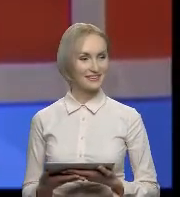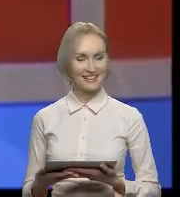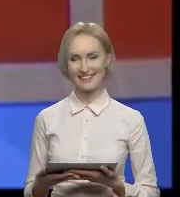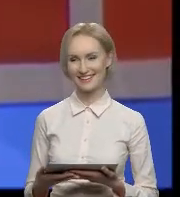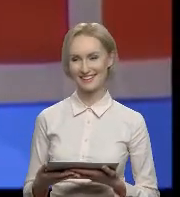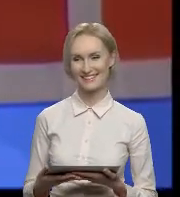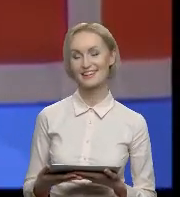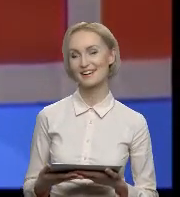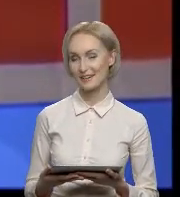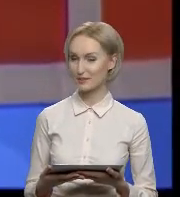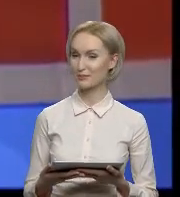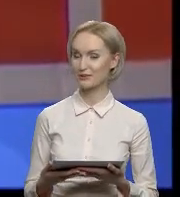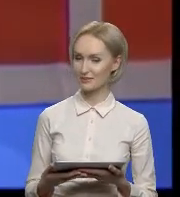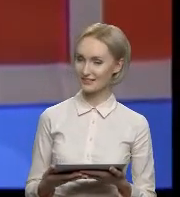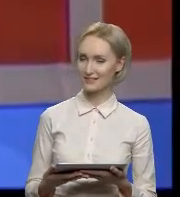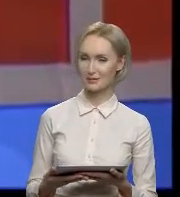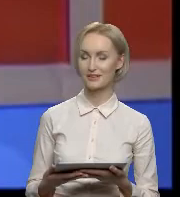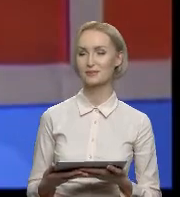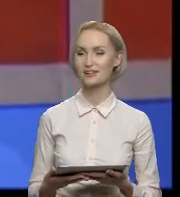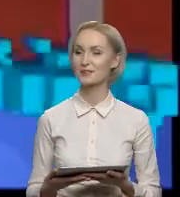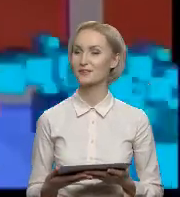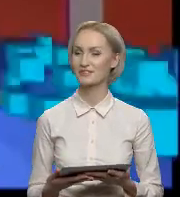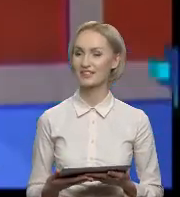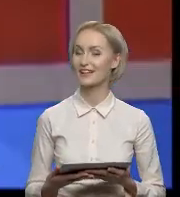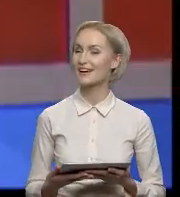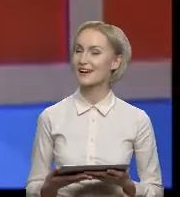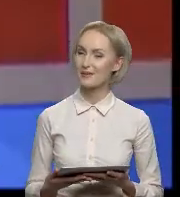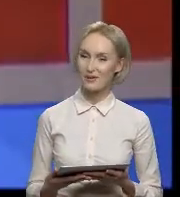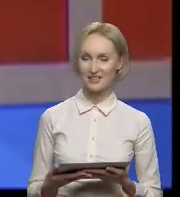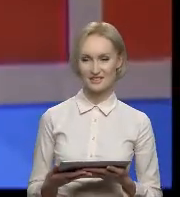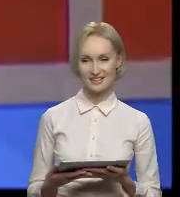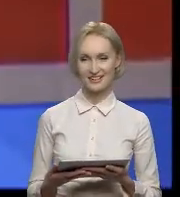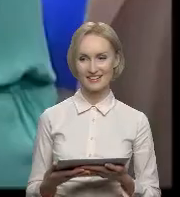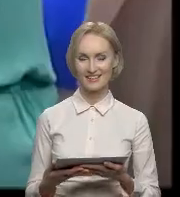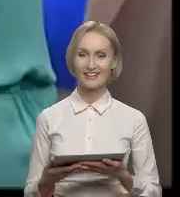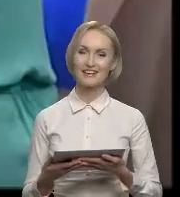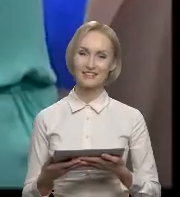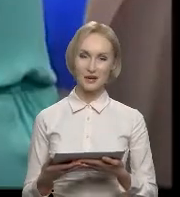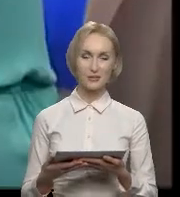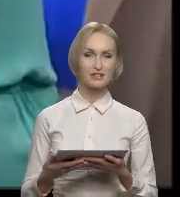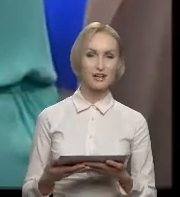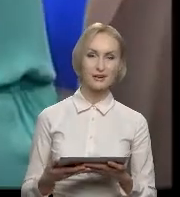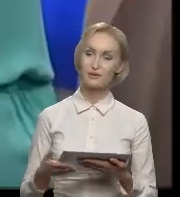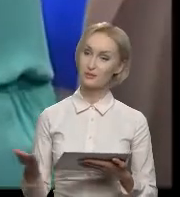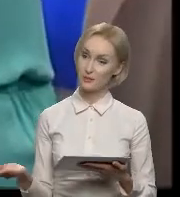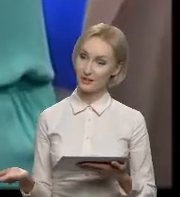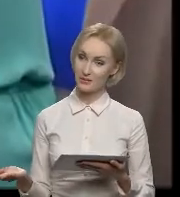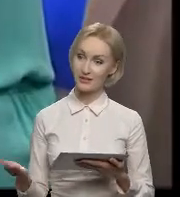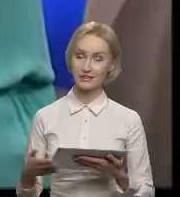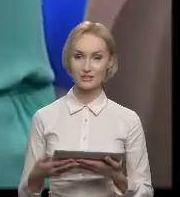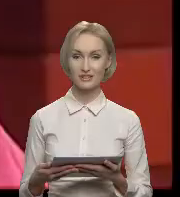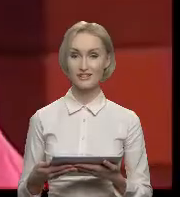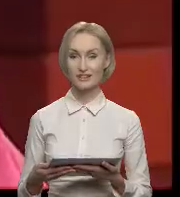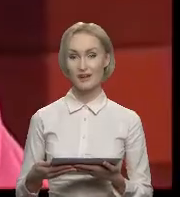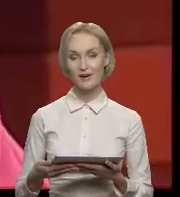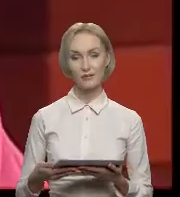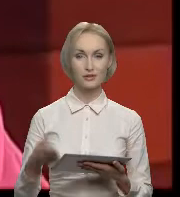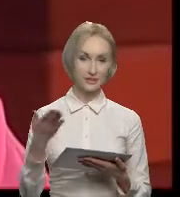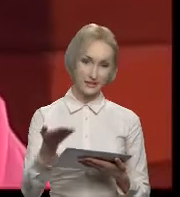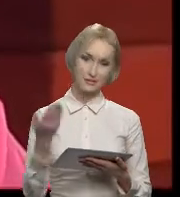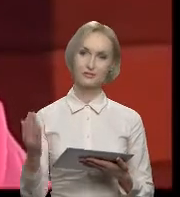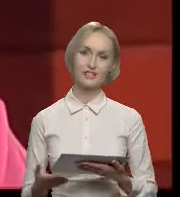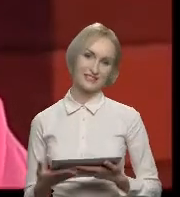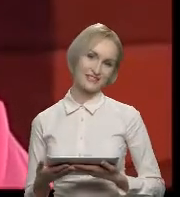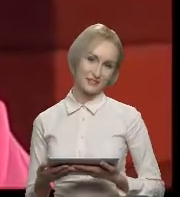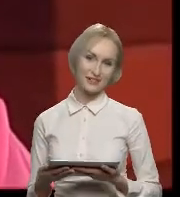Well, I didn't know my that you can't spank your kids in public, so I had to spank you spanked my son. Yes, and then the police came and